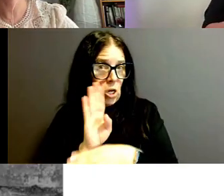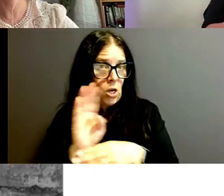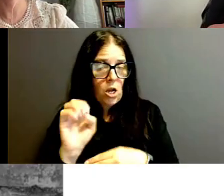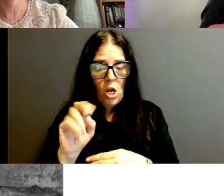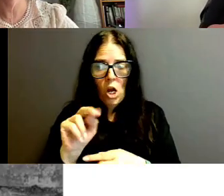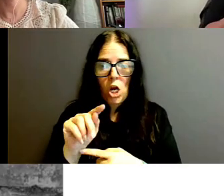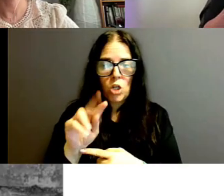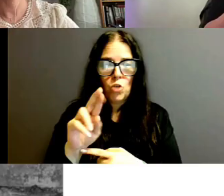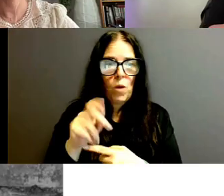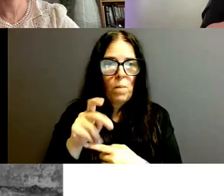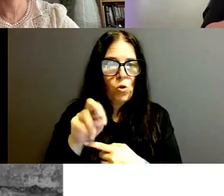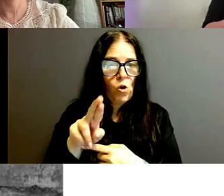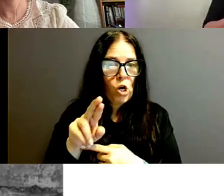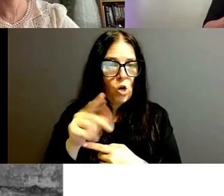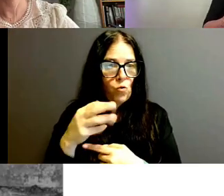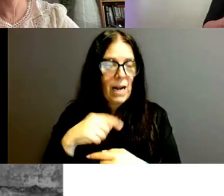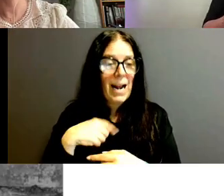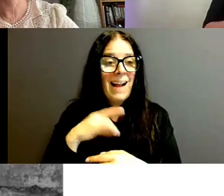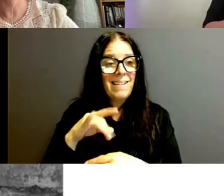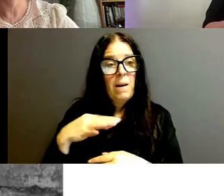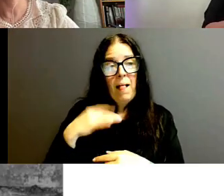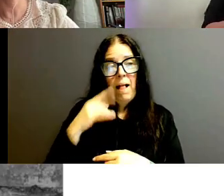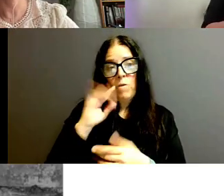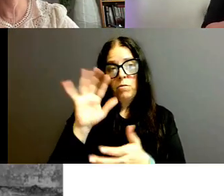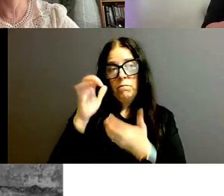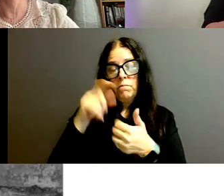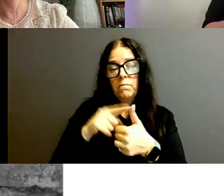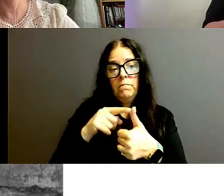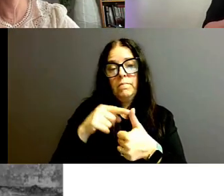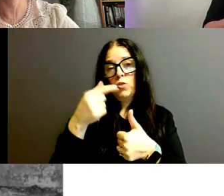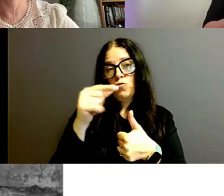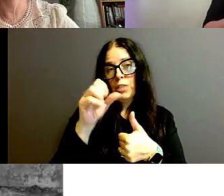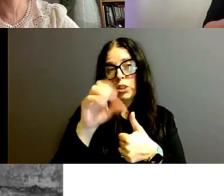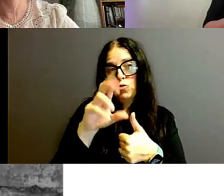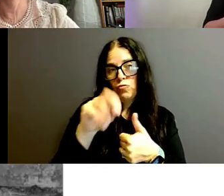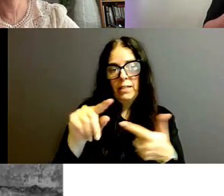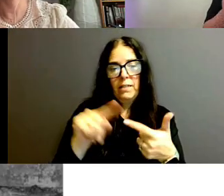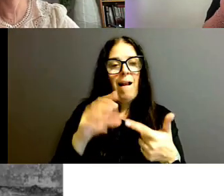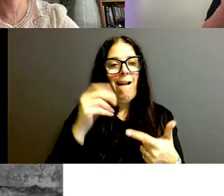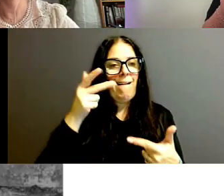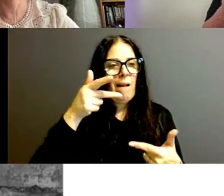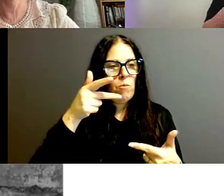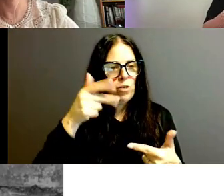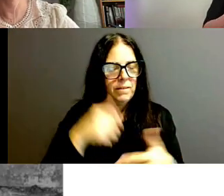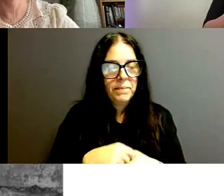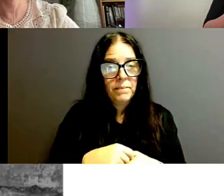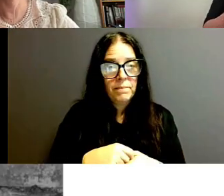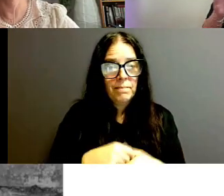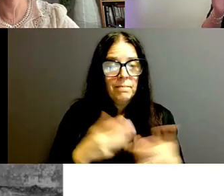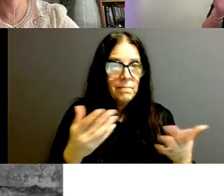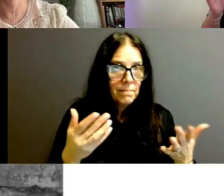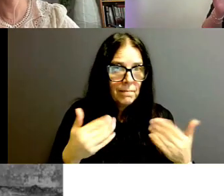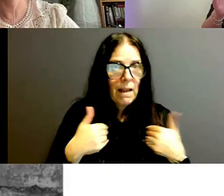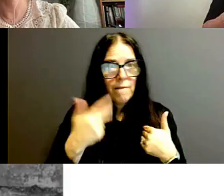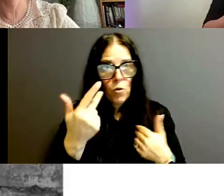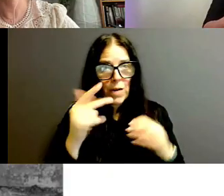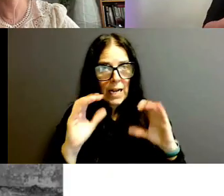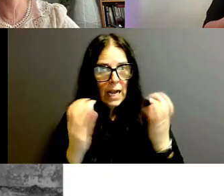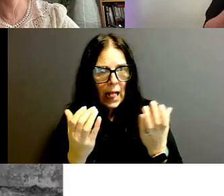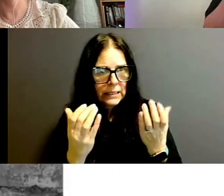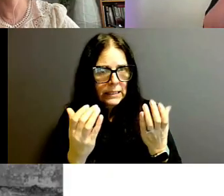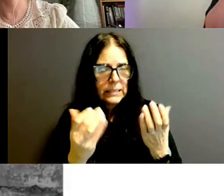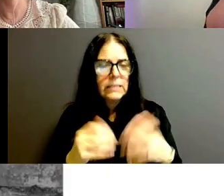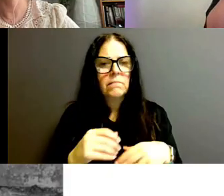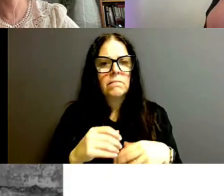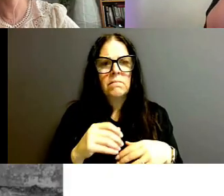a green screen and a camera because because we have three classes and that represents about